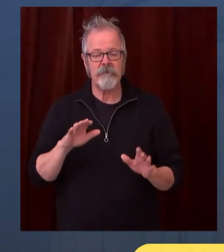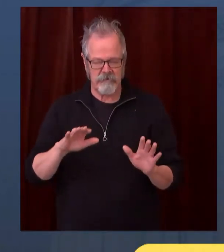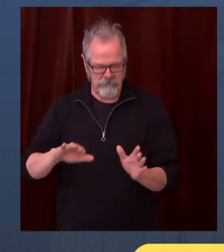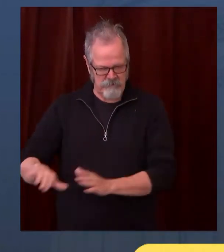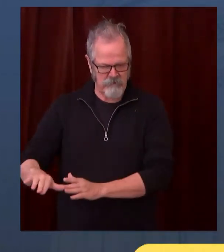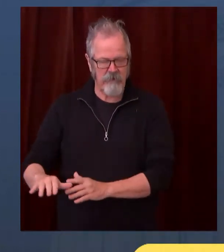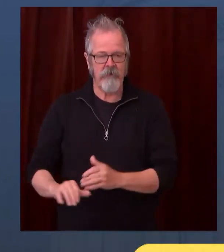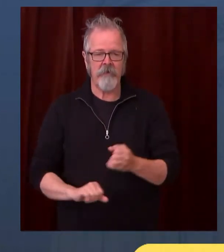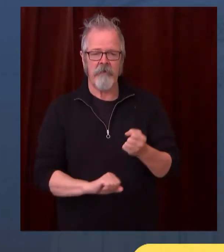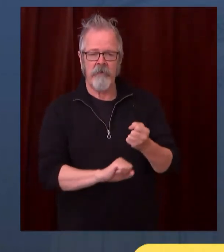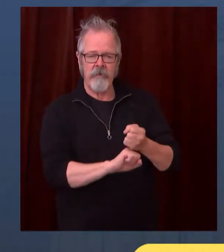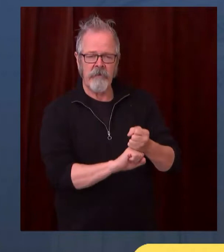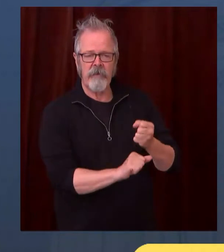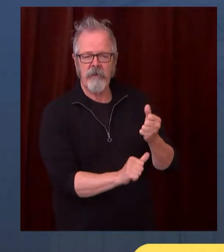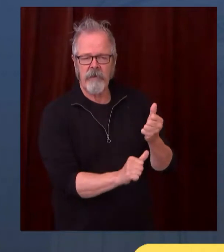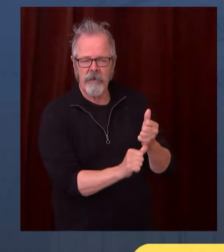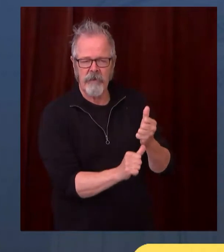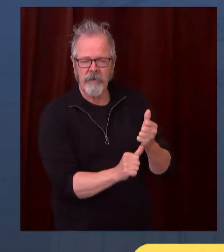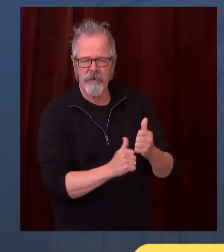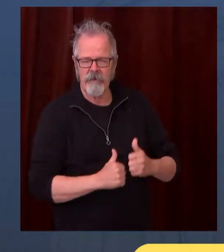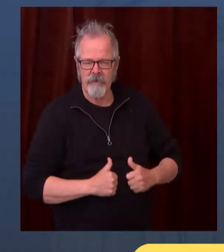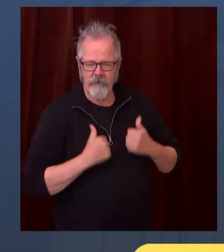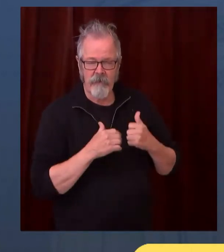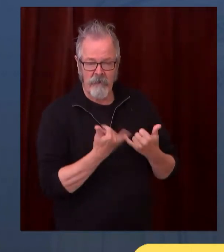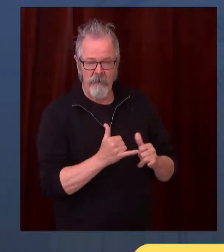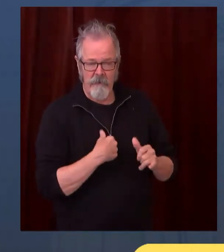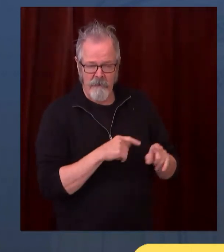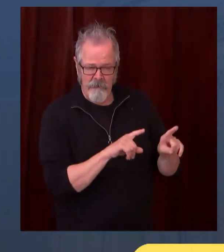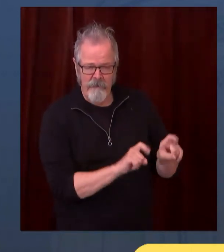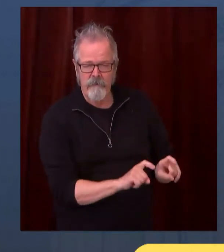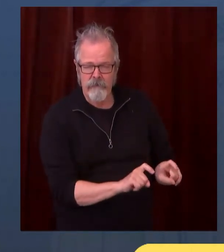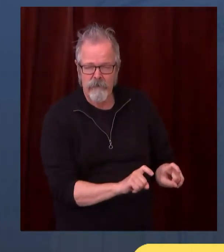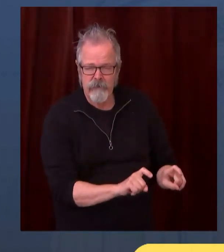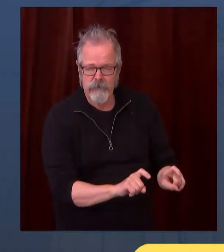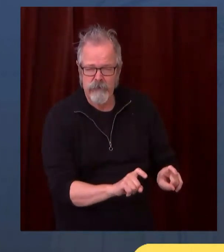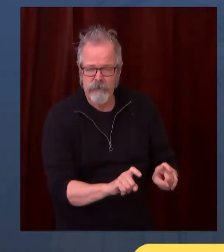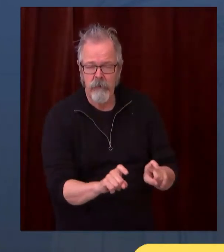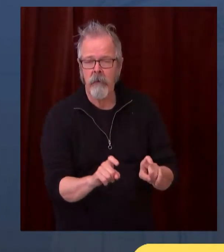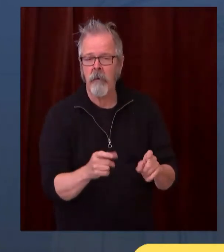residents and staff, completed by mid-September.